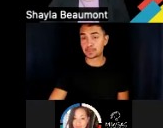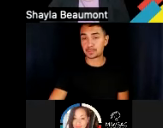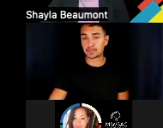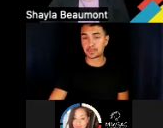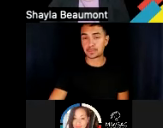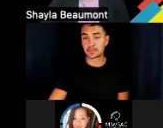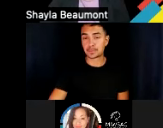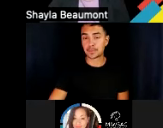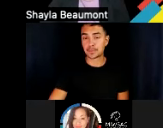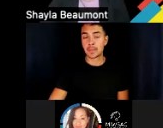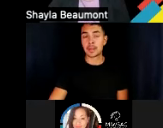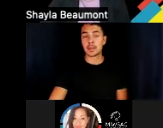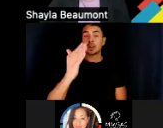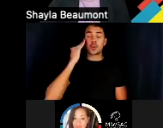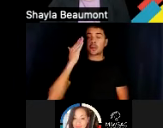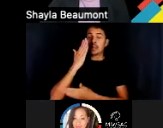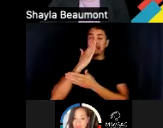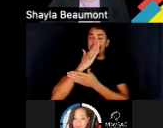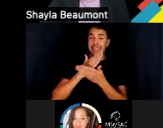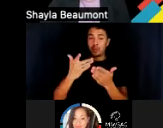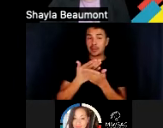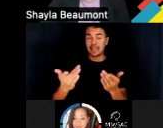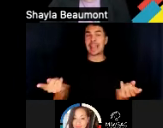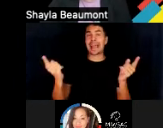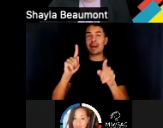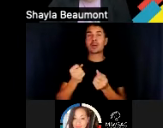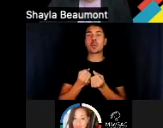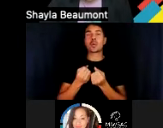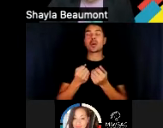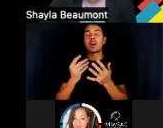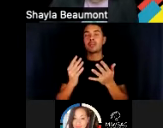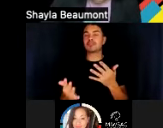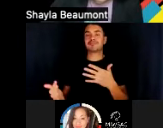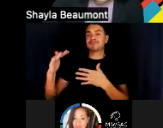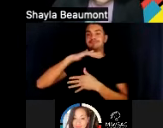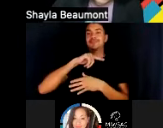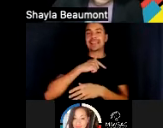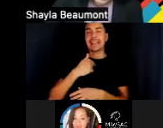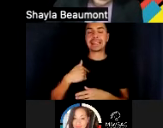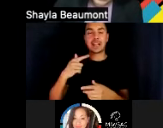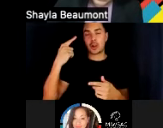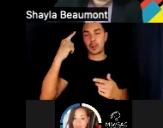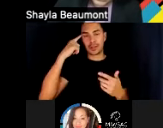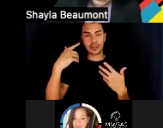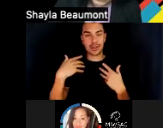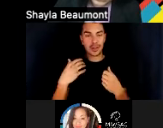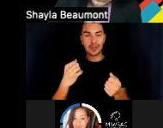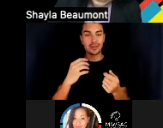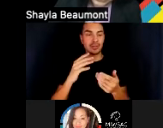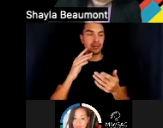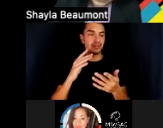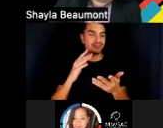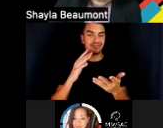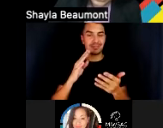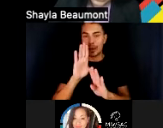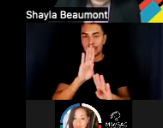know, things that are superseding all of us, right? Those biological aspects of our health and wellness, as well as, you know,